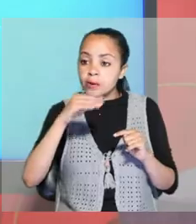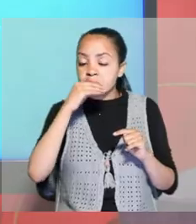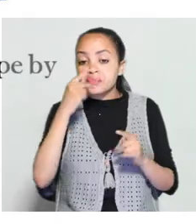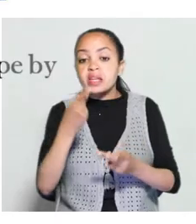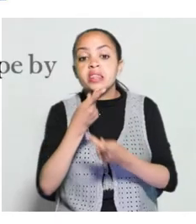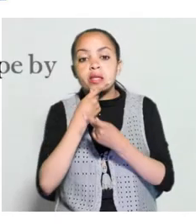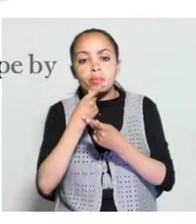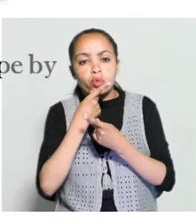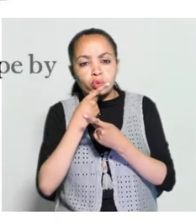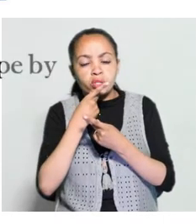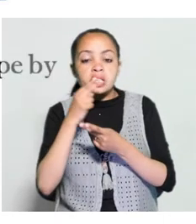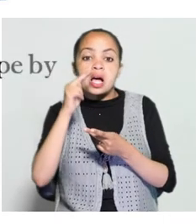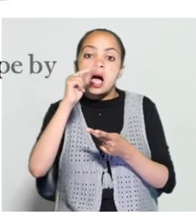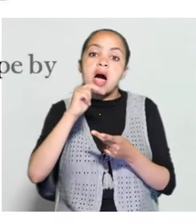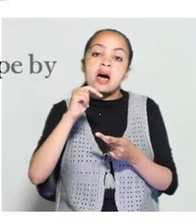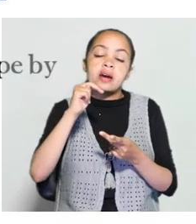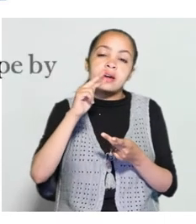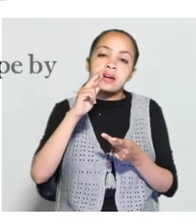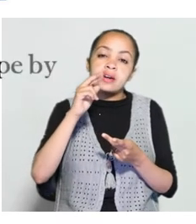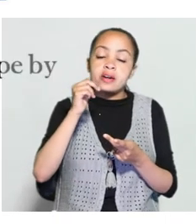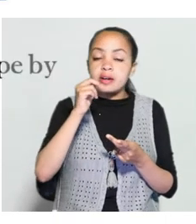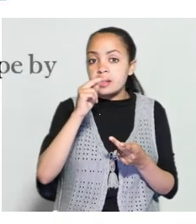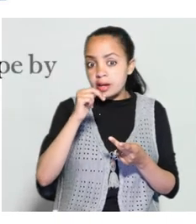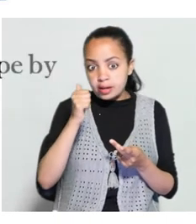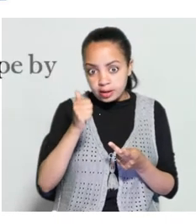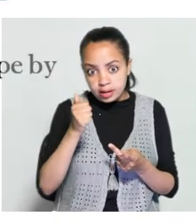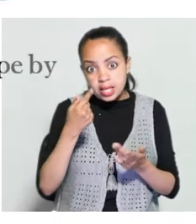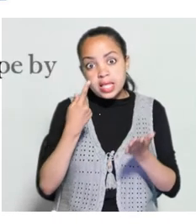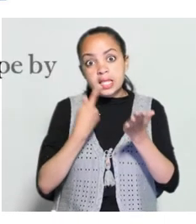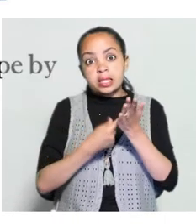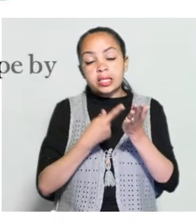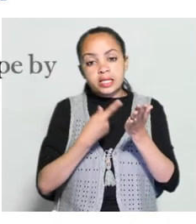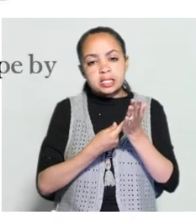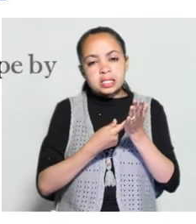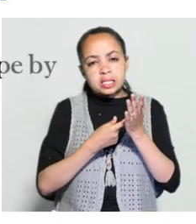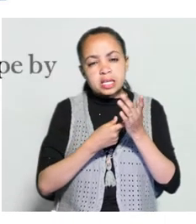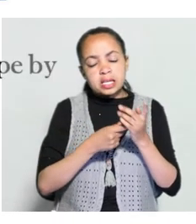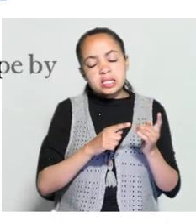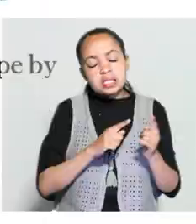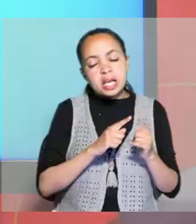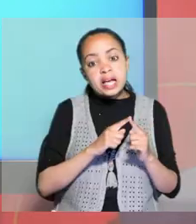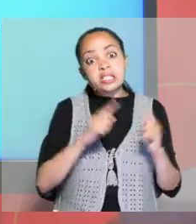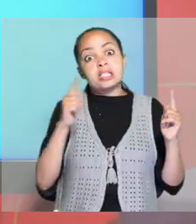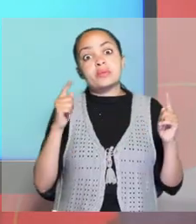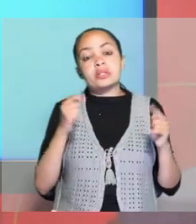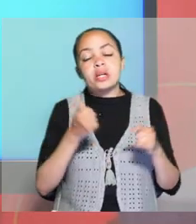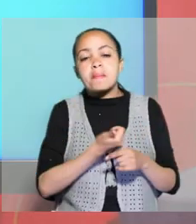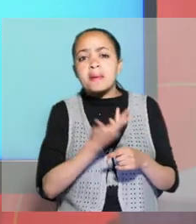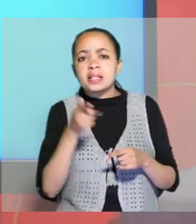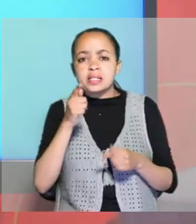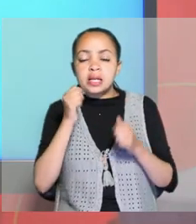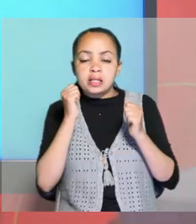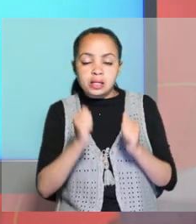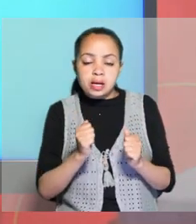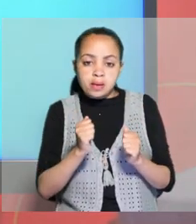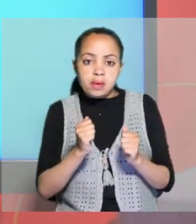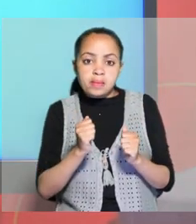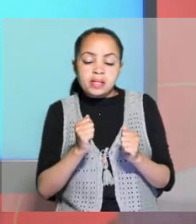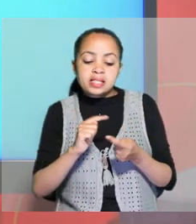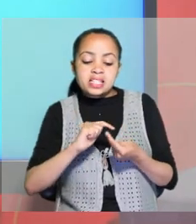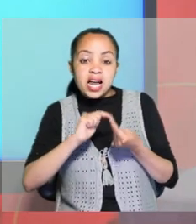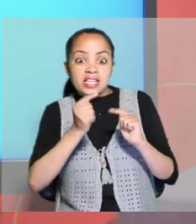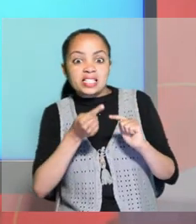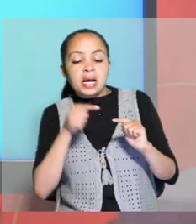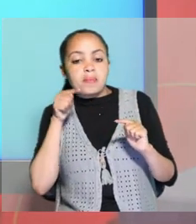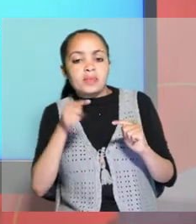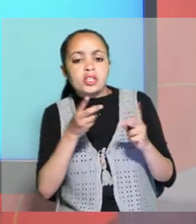protein, there is RNA. This is the exceptional particle that can capable to transcribe